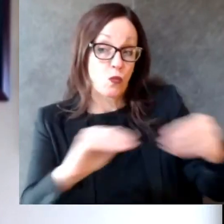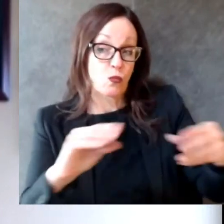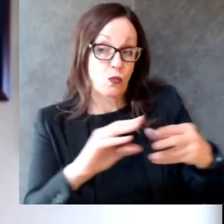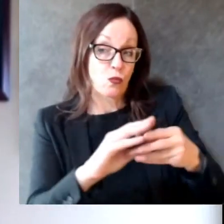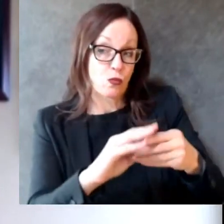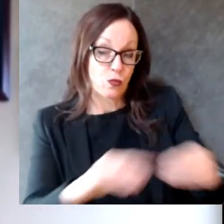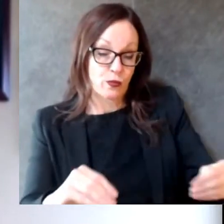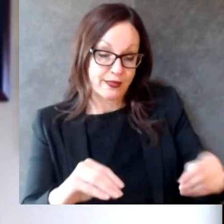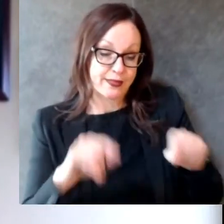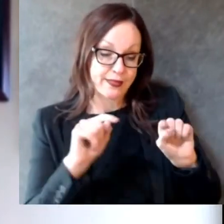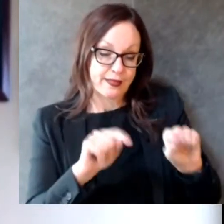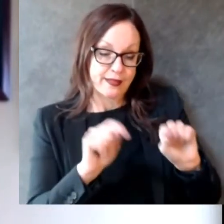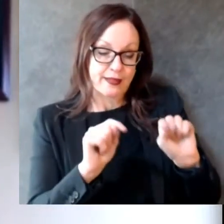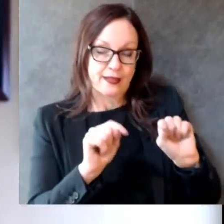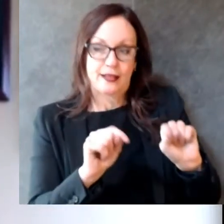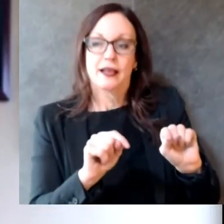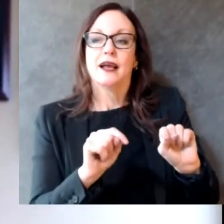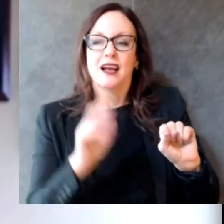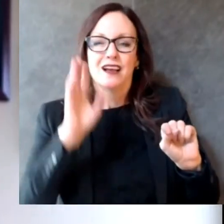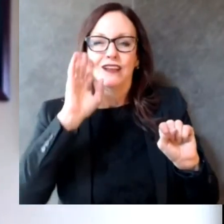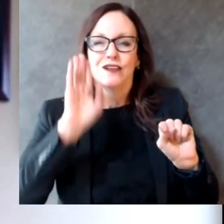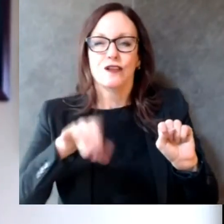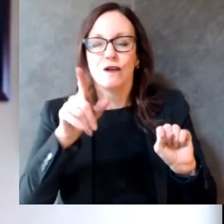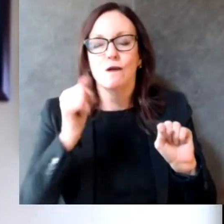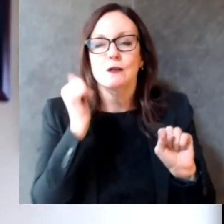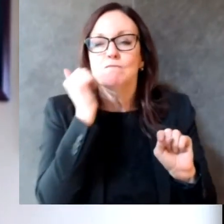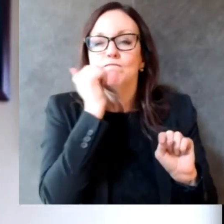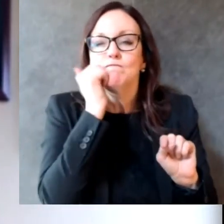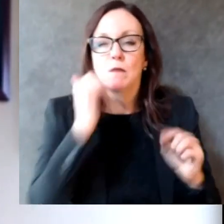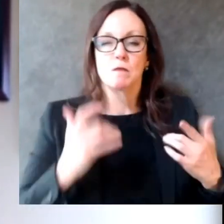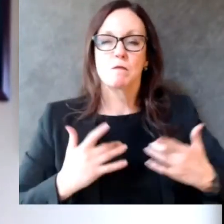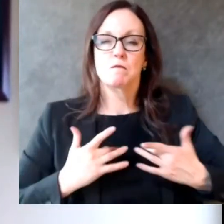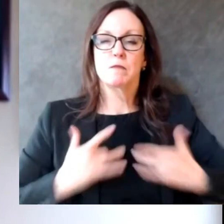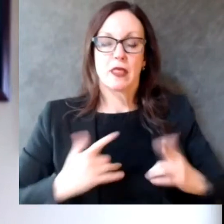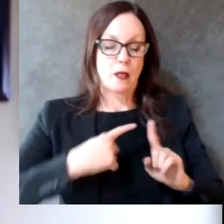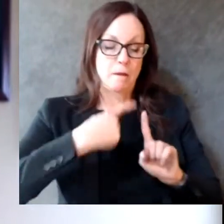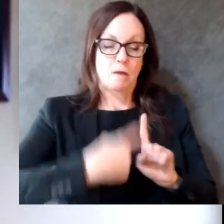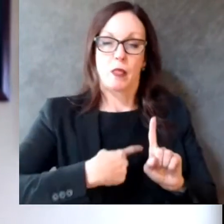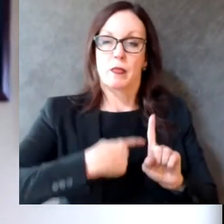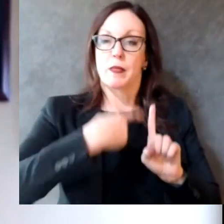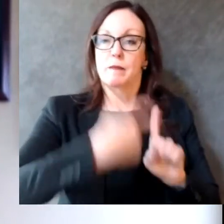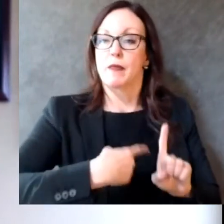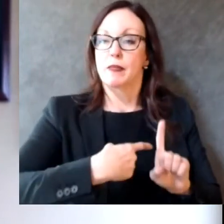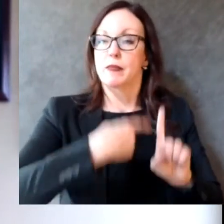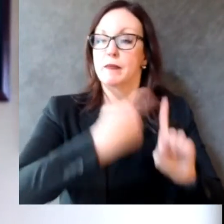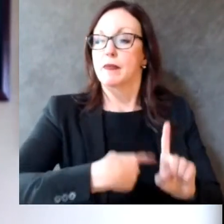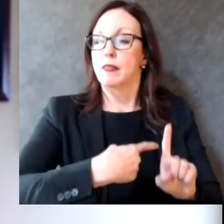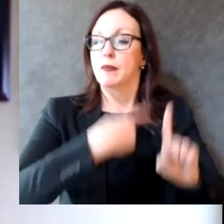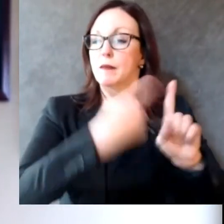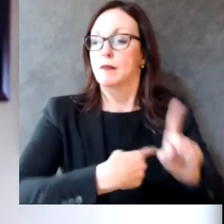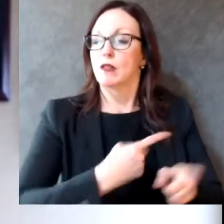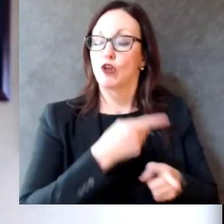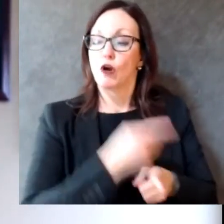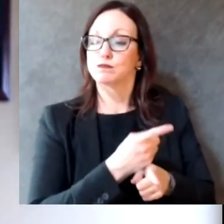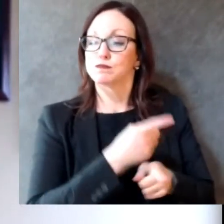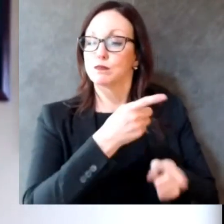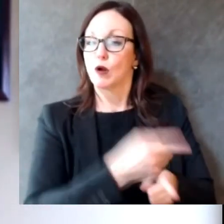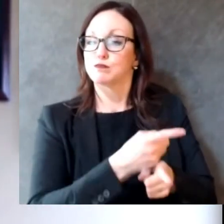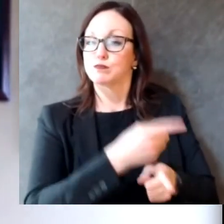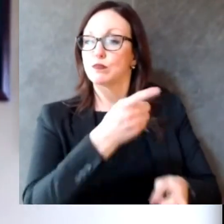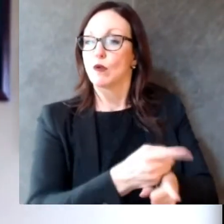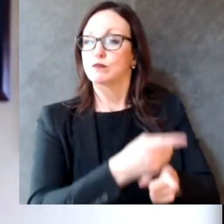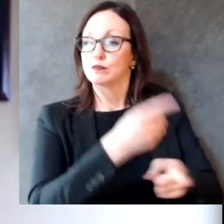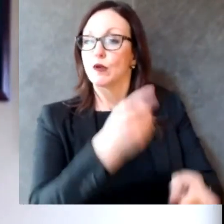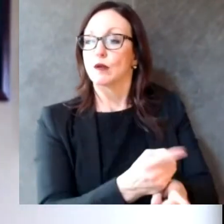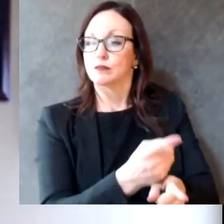very common, that patterns can change. There hasn't been any evidence that on average vaccines tend